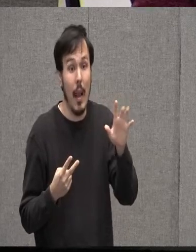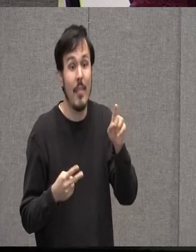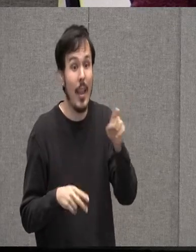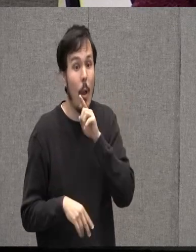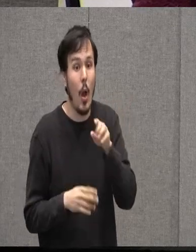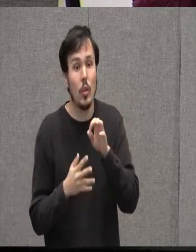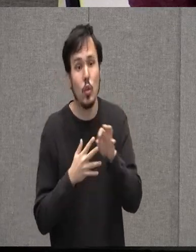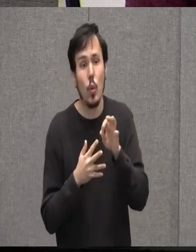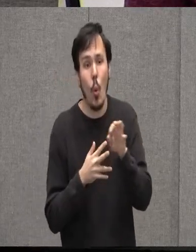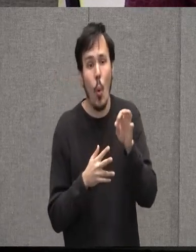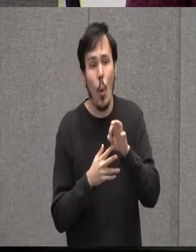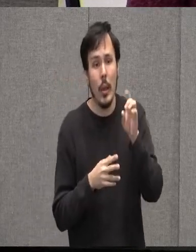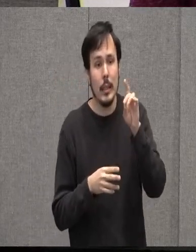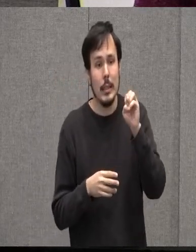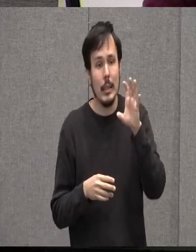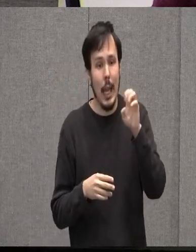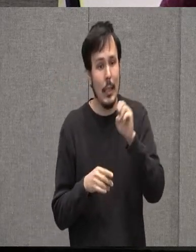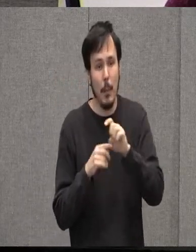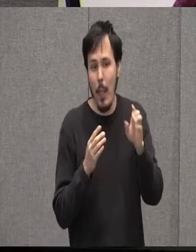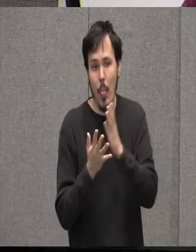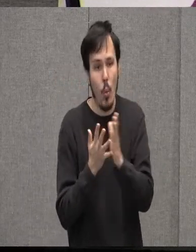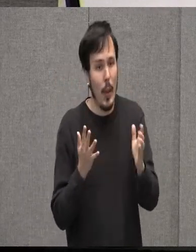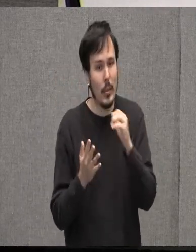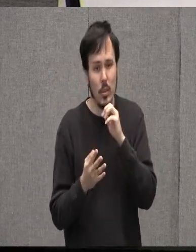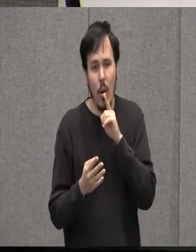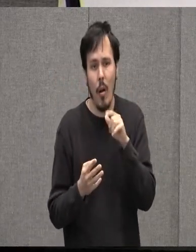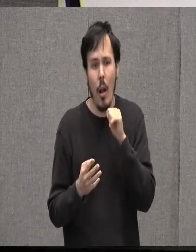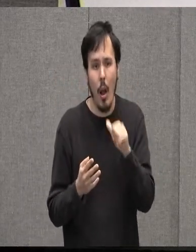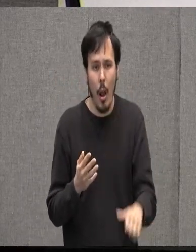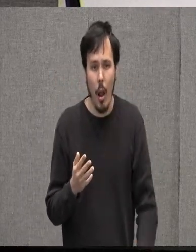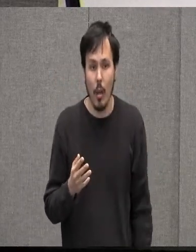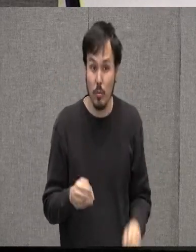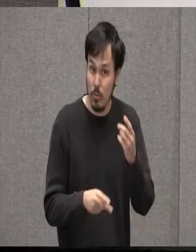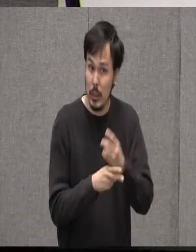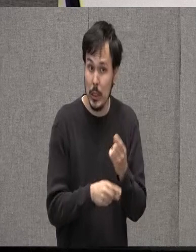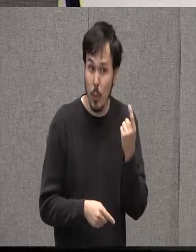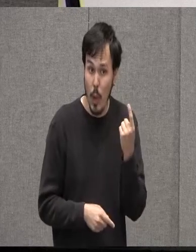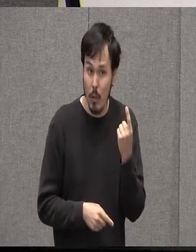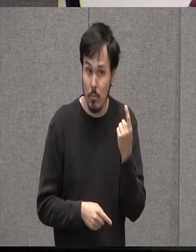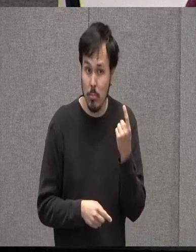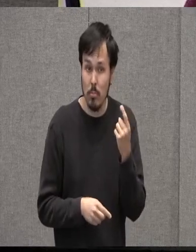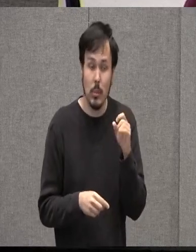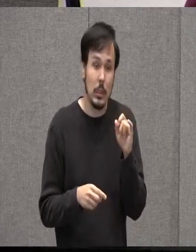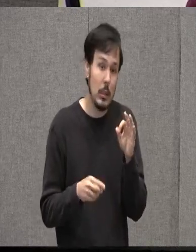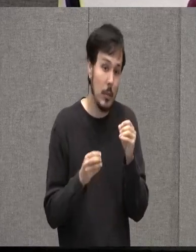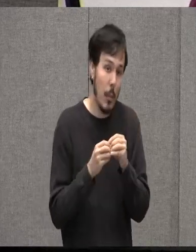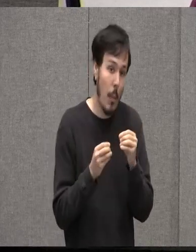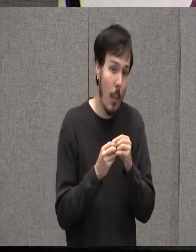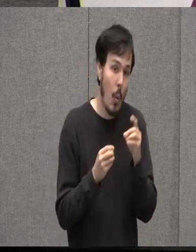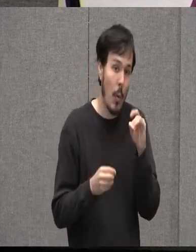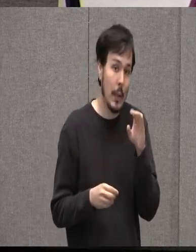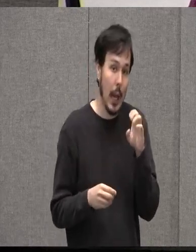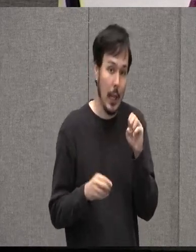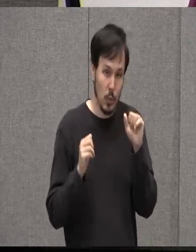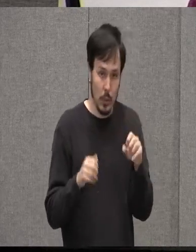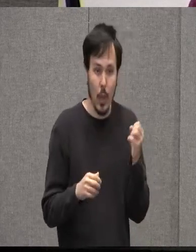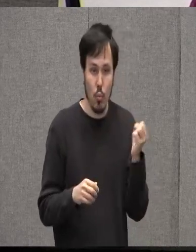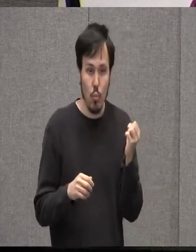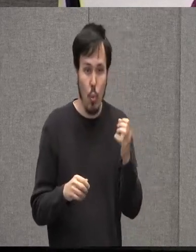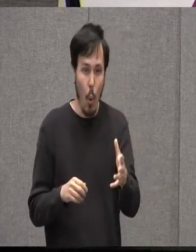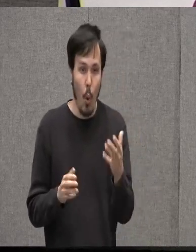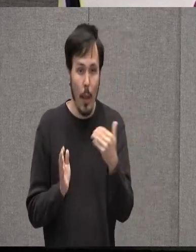see what happens. Oh, I did a 3, a 4, and a 6, and so I didn't get any scoring. So now